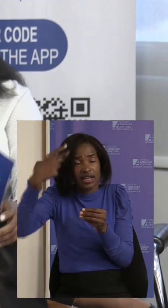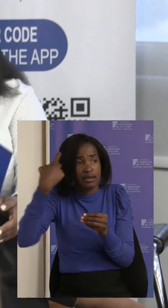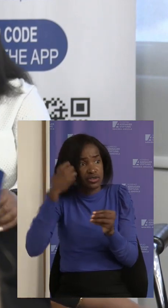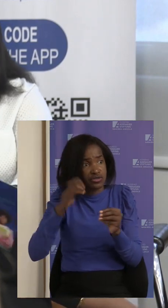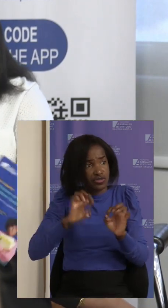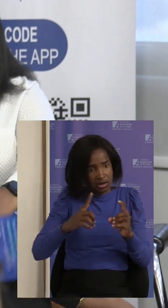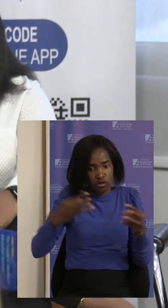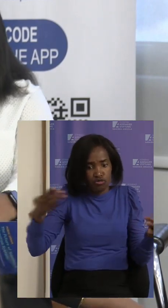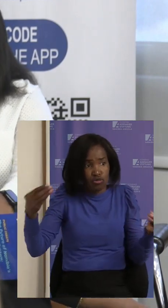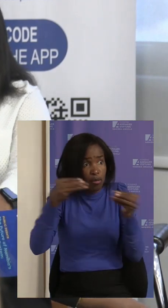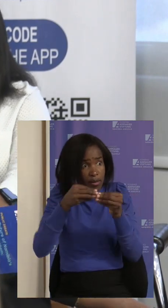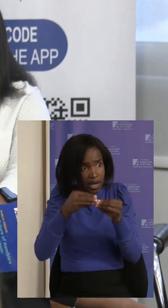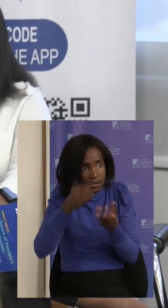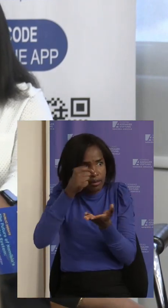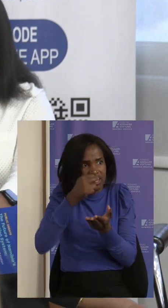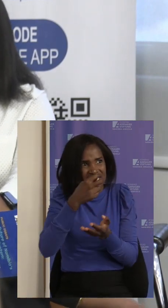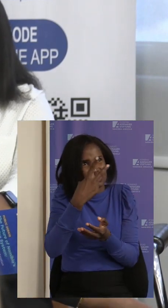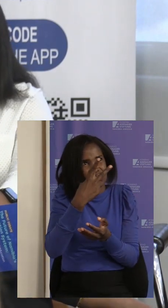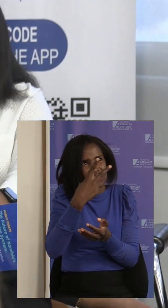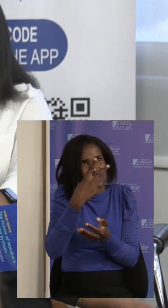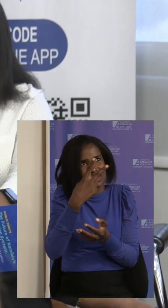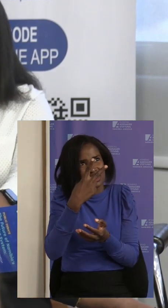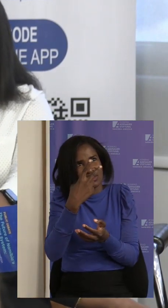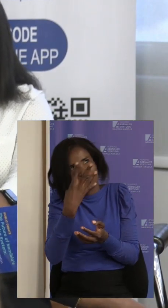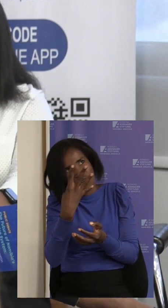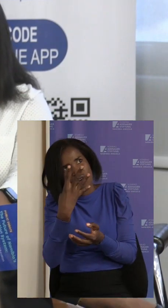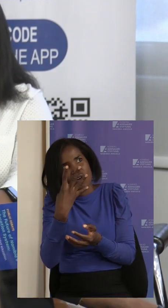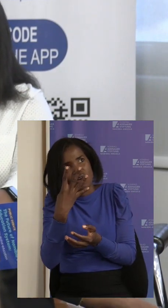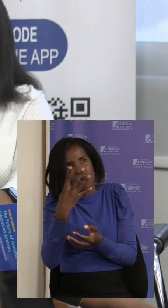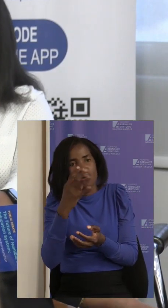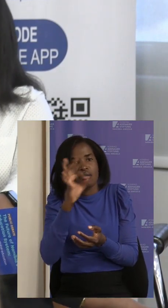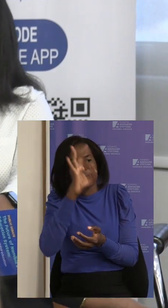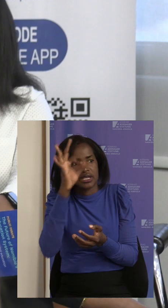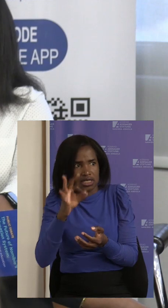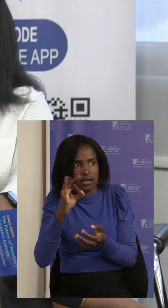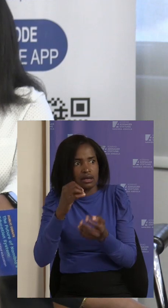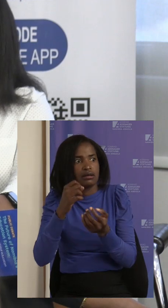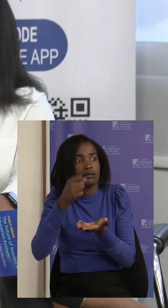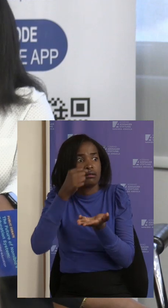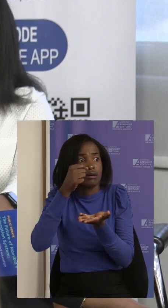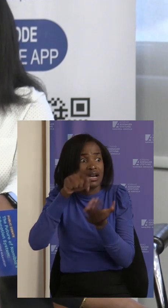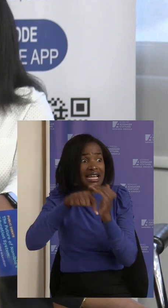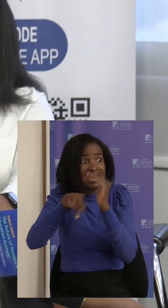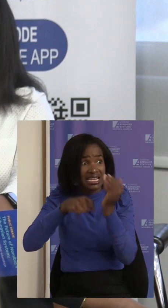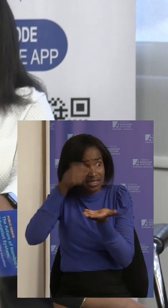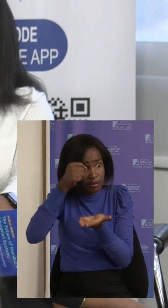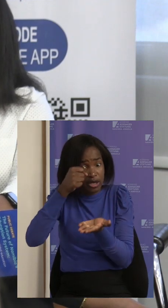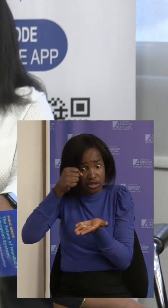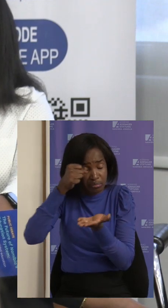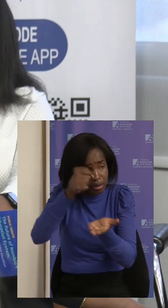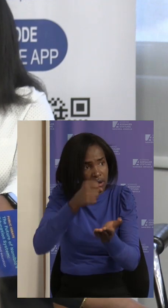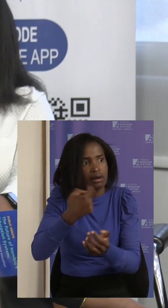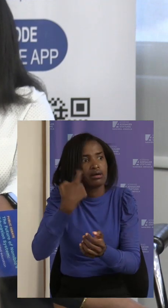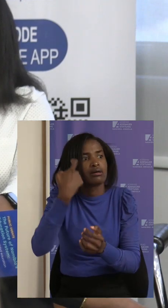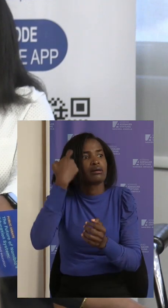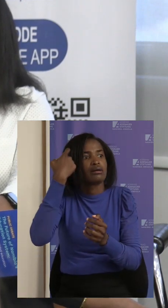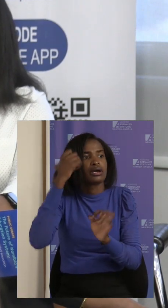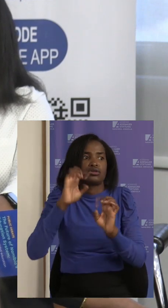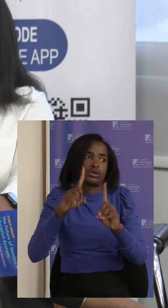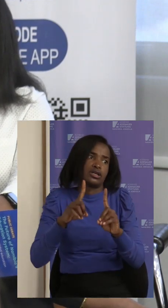SOEs. So that leads us to a 24% of national budget, which we embrace